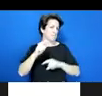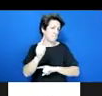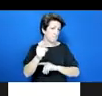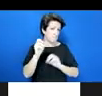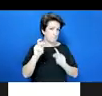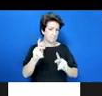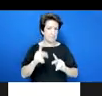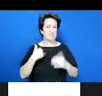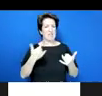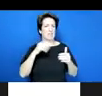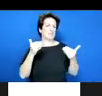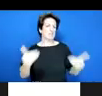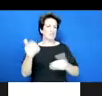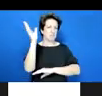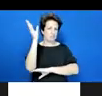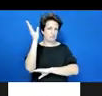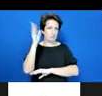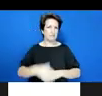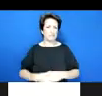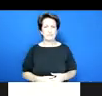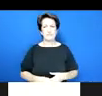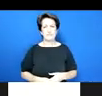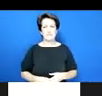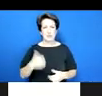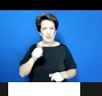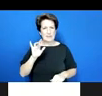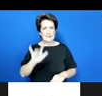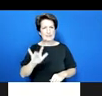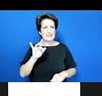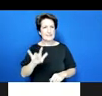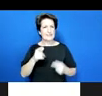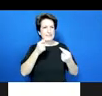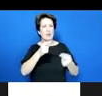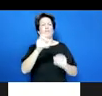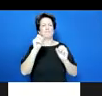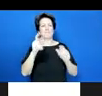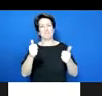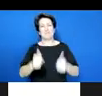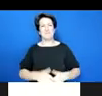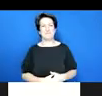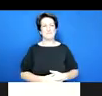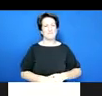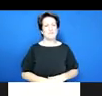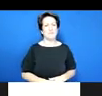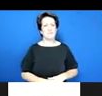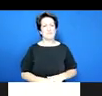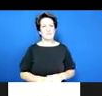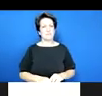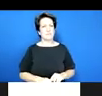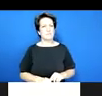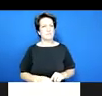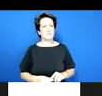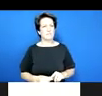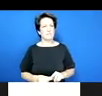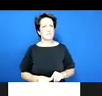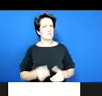now. Oh, hopefully, what's going on? Oh, here we go. Okay. So first, what